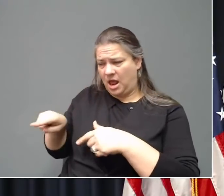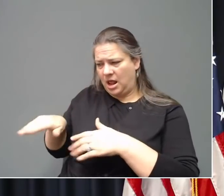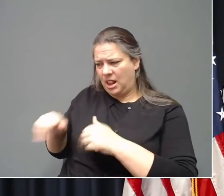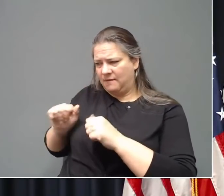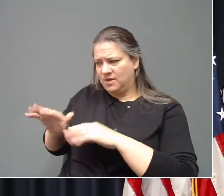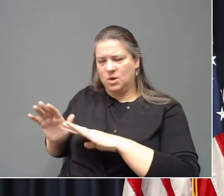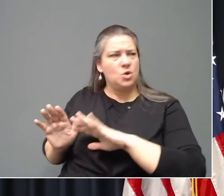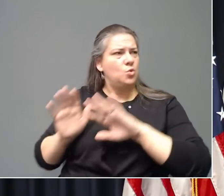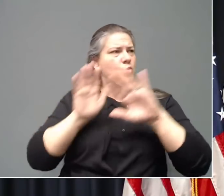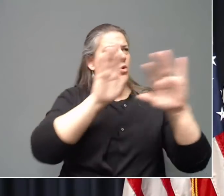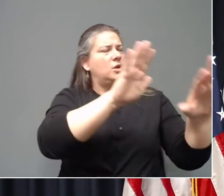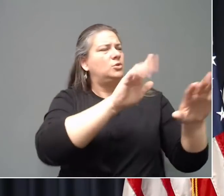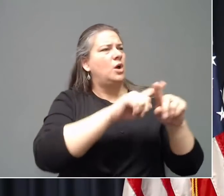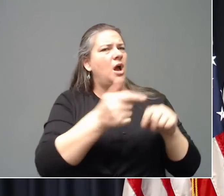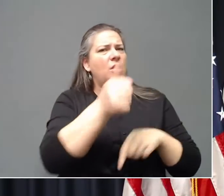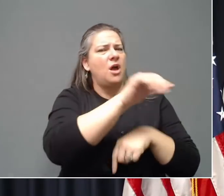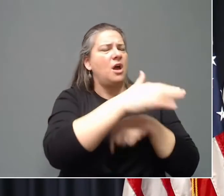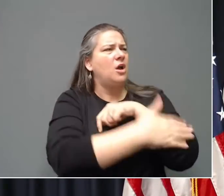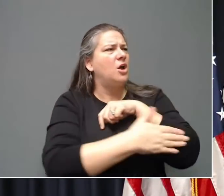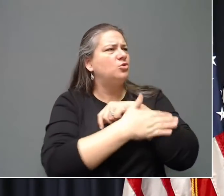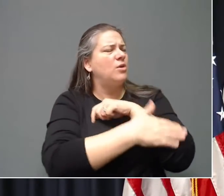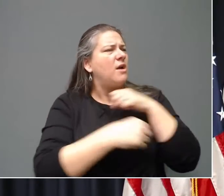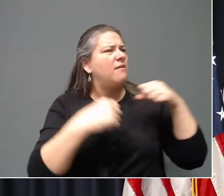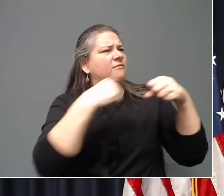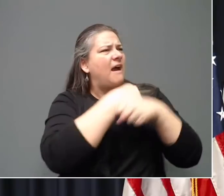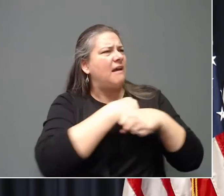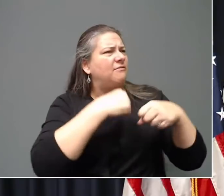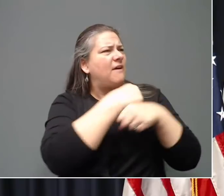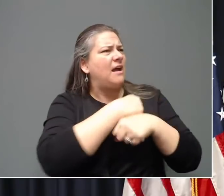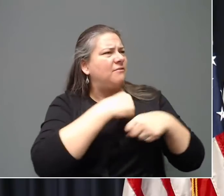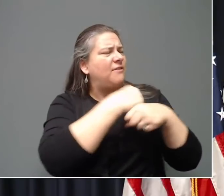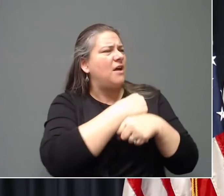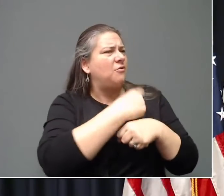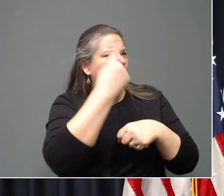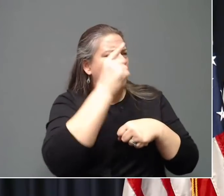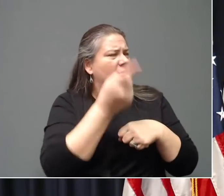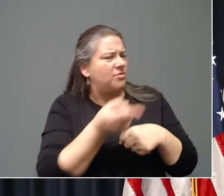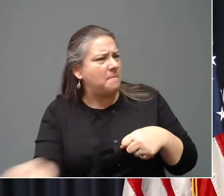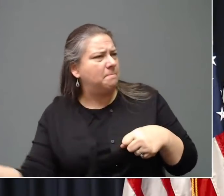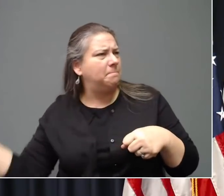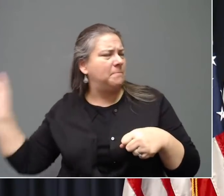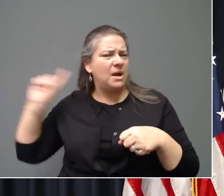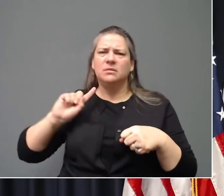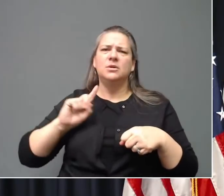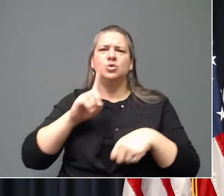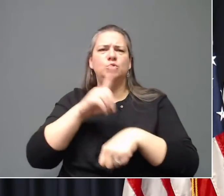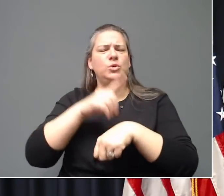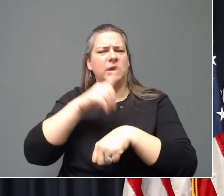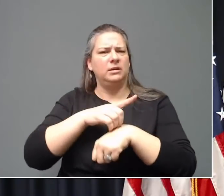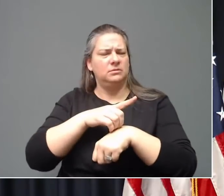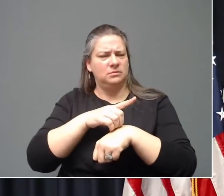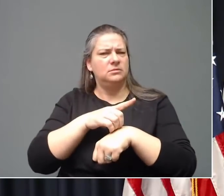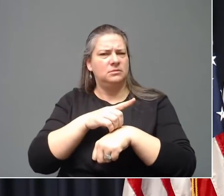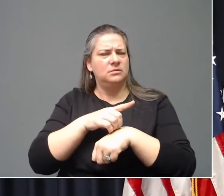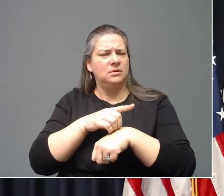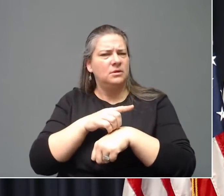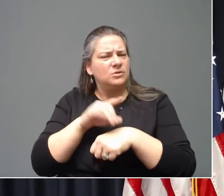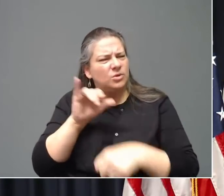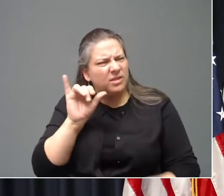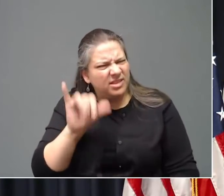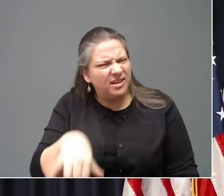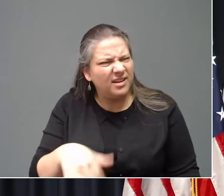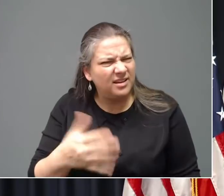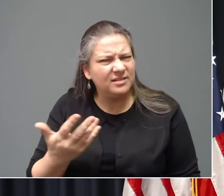right here, right now, just by protecting the people around us. And then something that ought to just bring